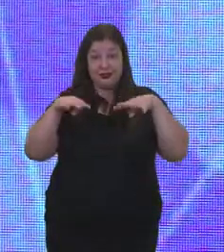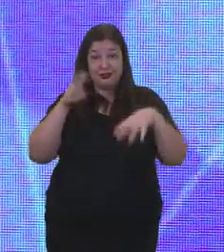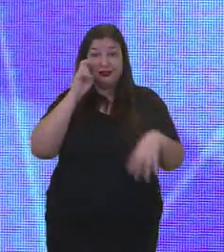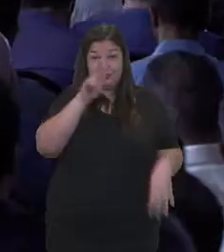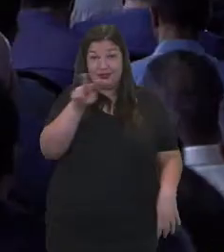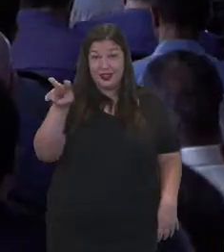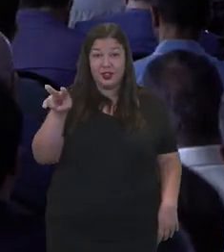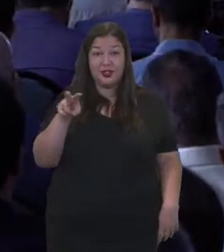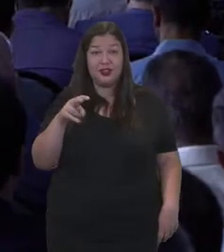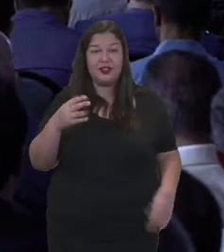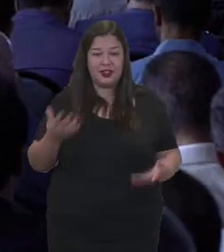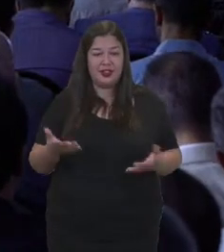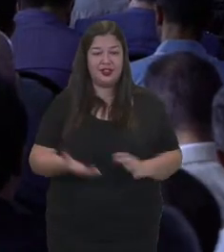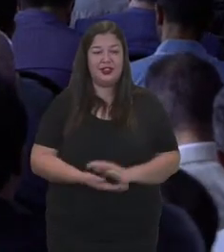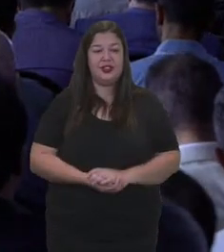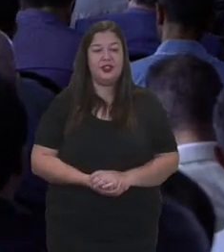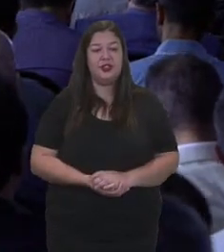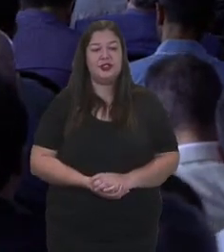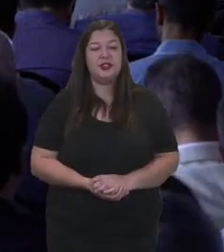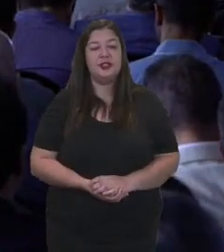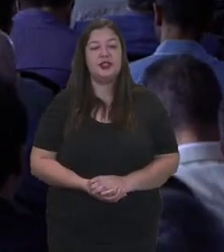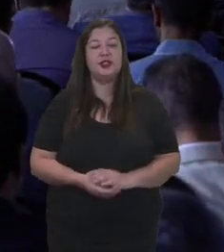here, and this public